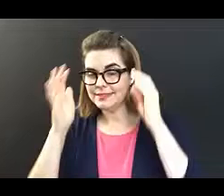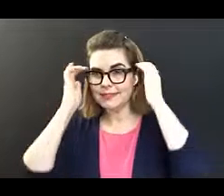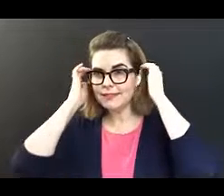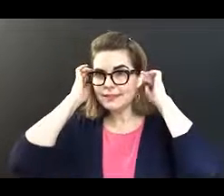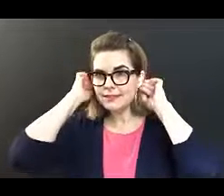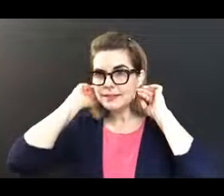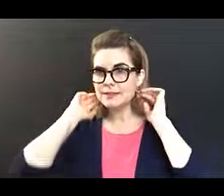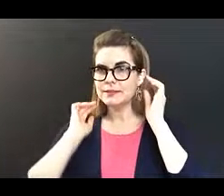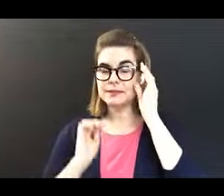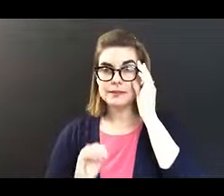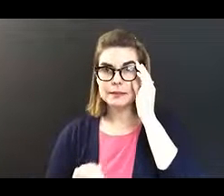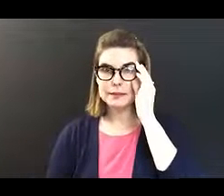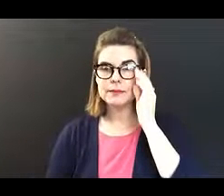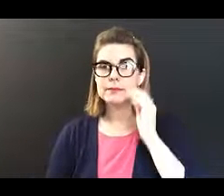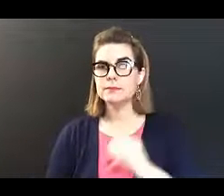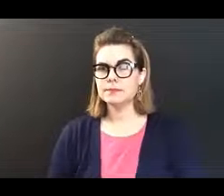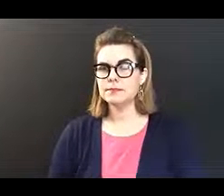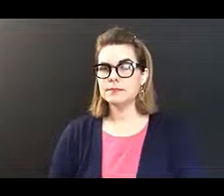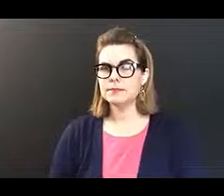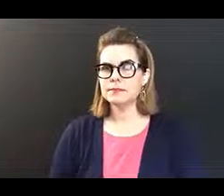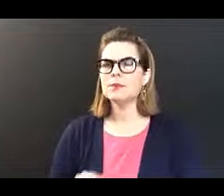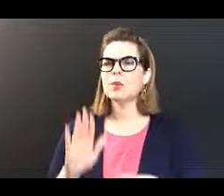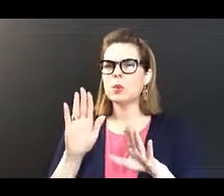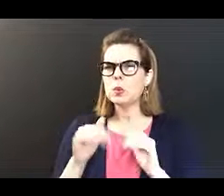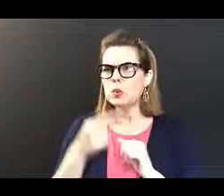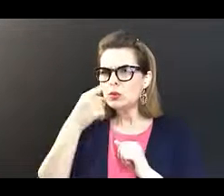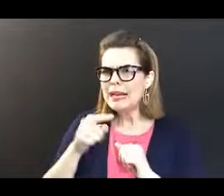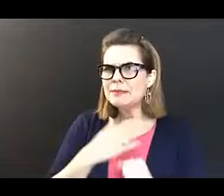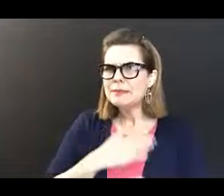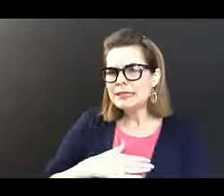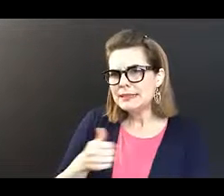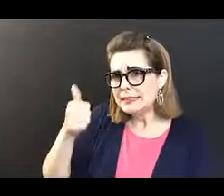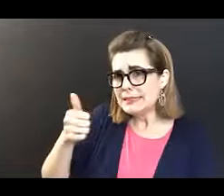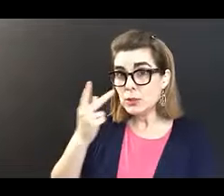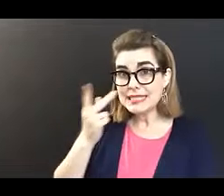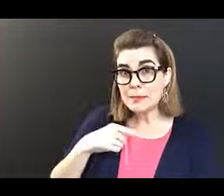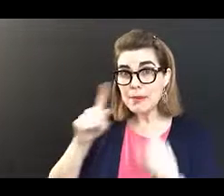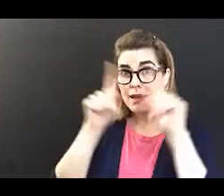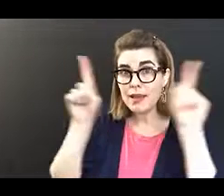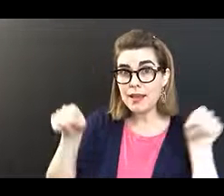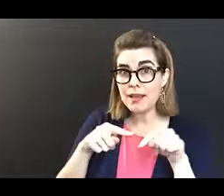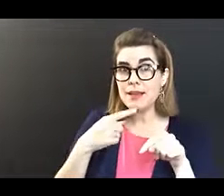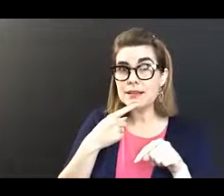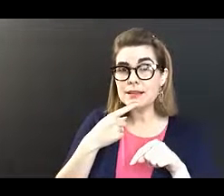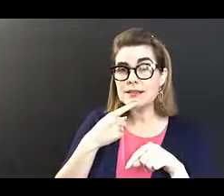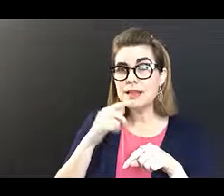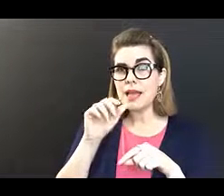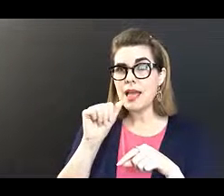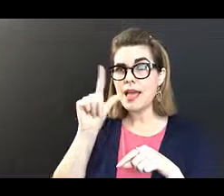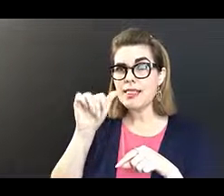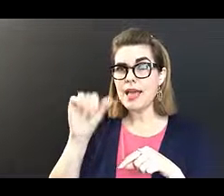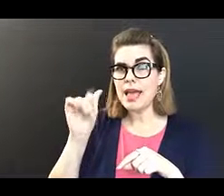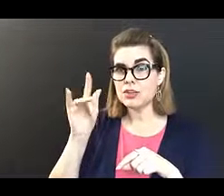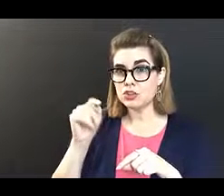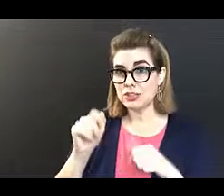Okay. Right, and just a quick show. Give me a thumbs up if you can see my presentation. It says ally action,